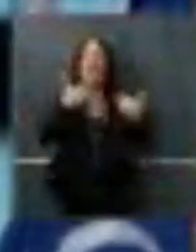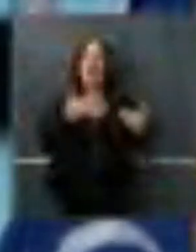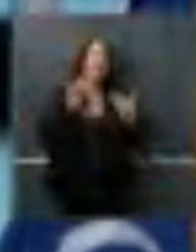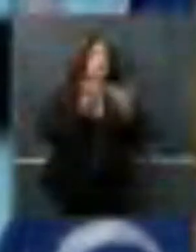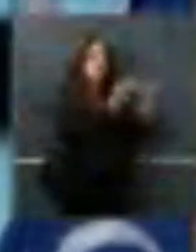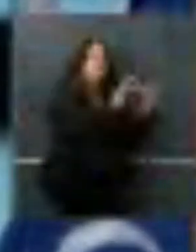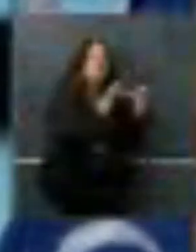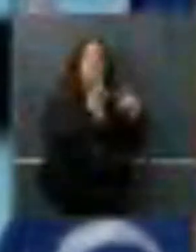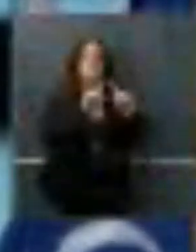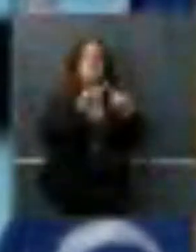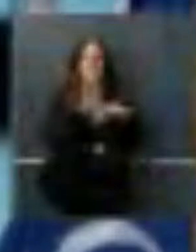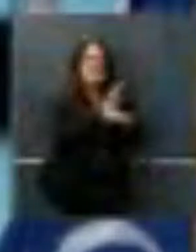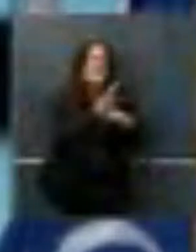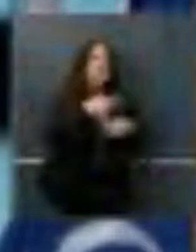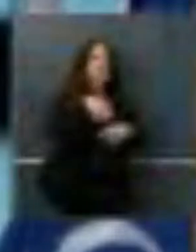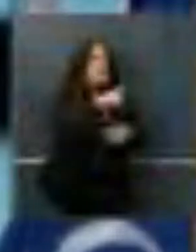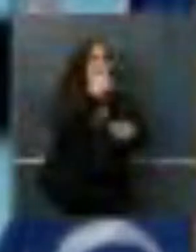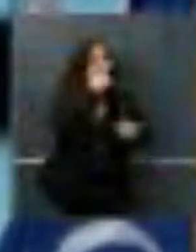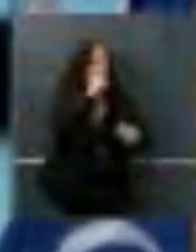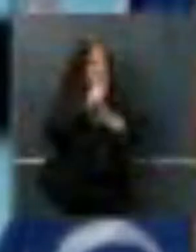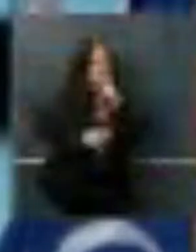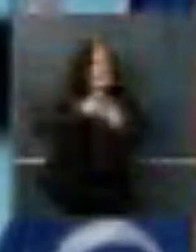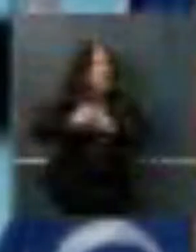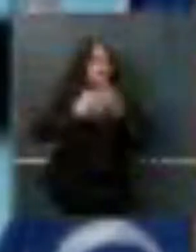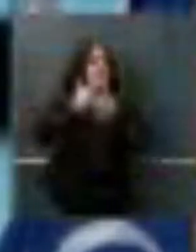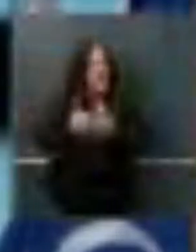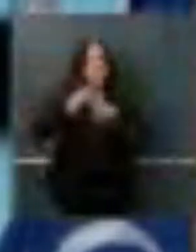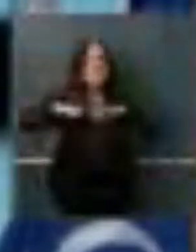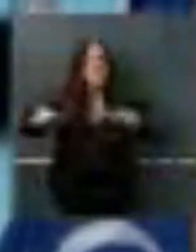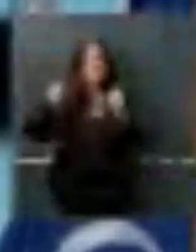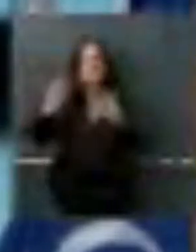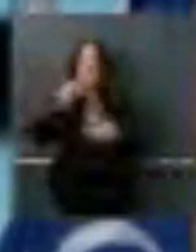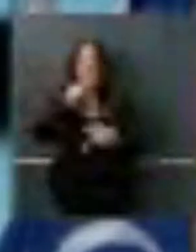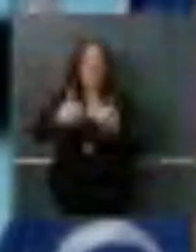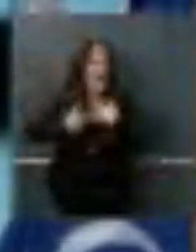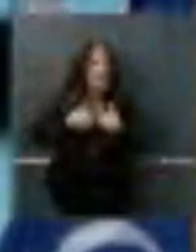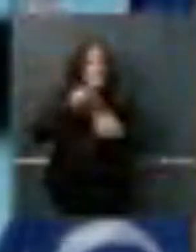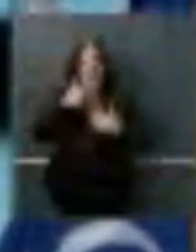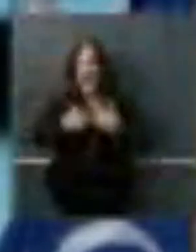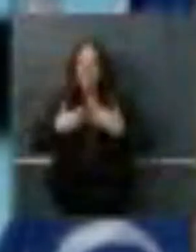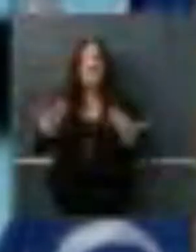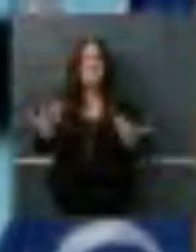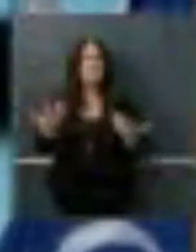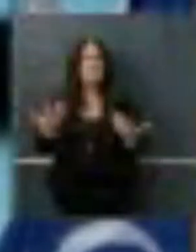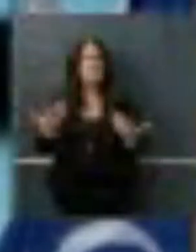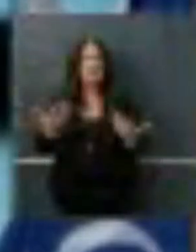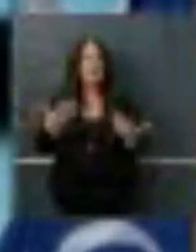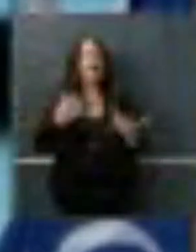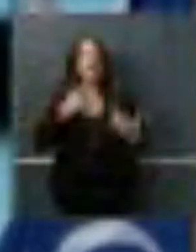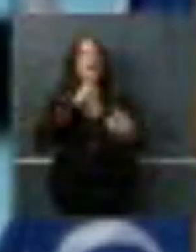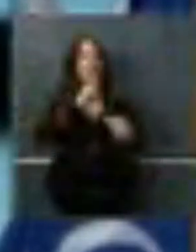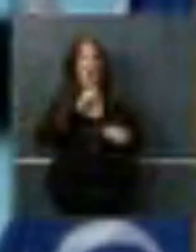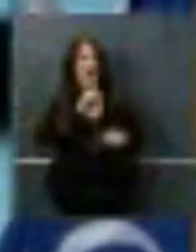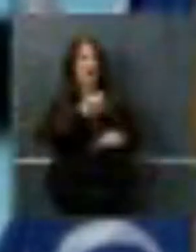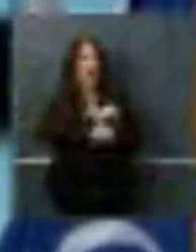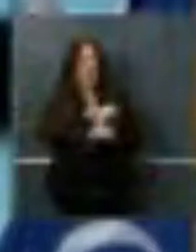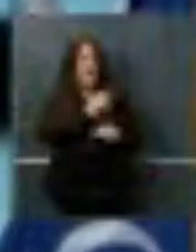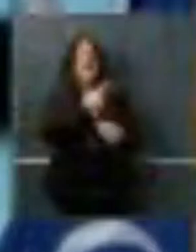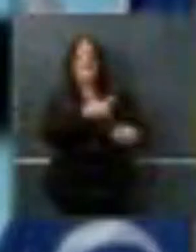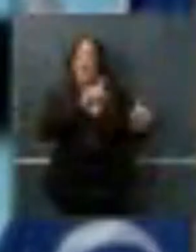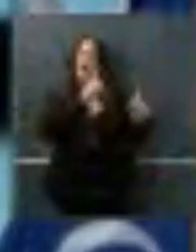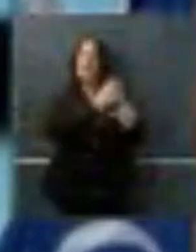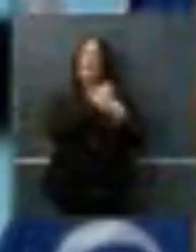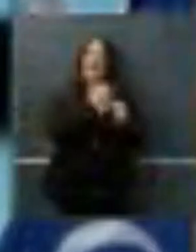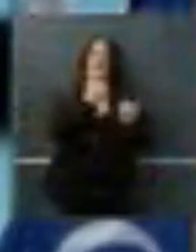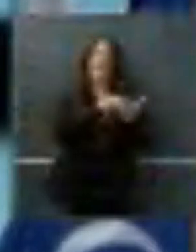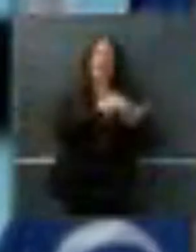in virtually or physically when they're home. And so it's only underscored the imperative of answering